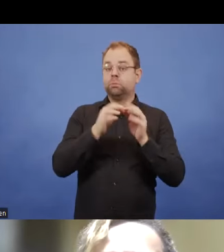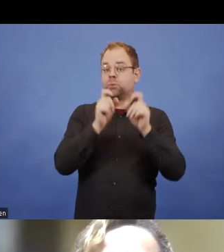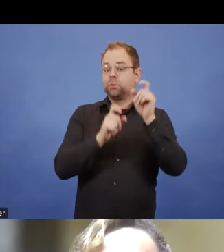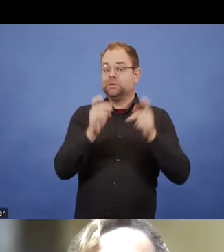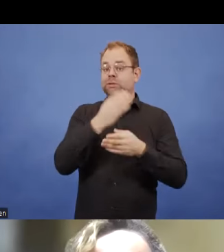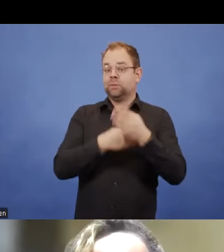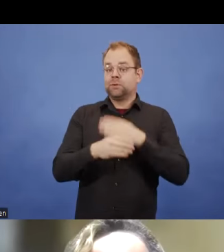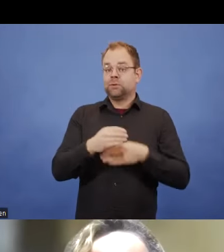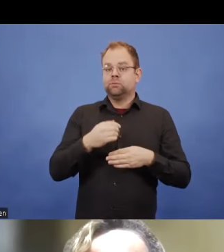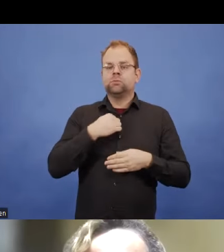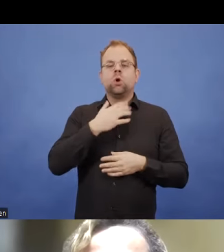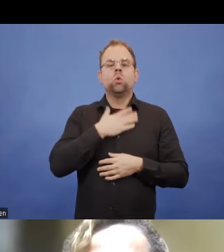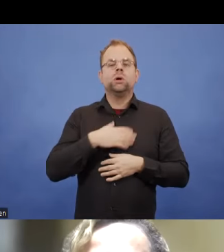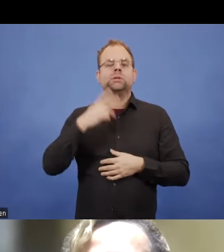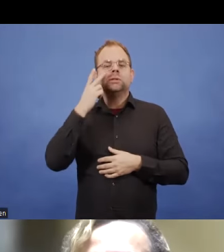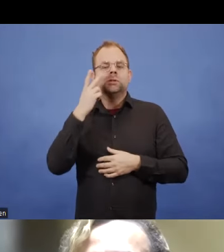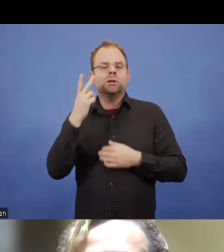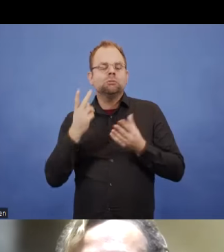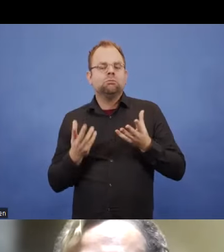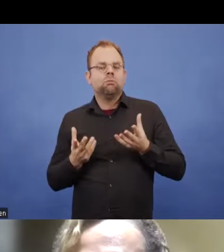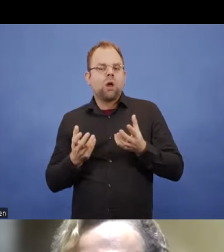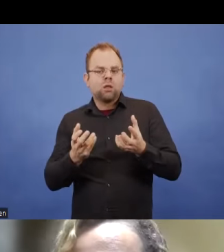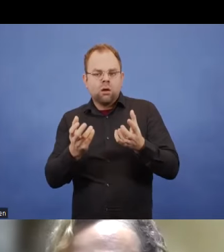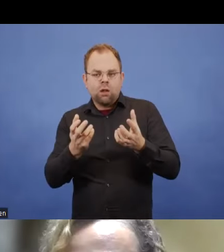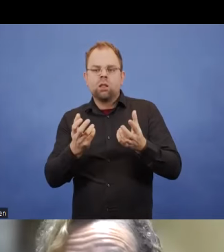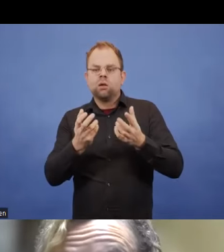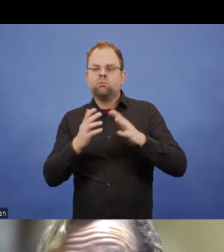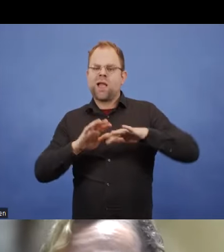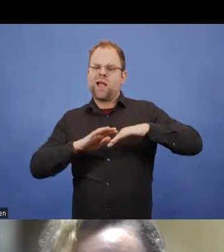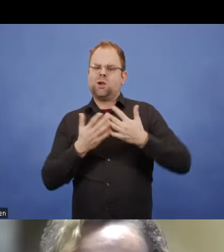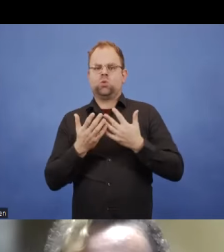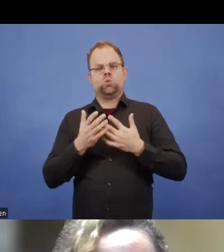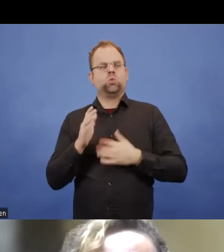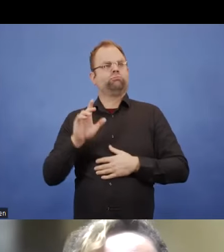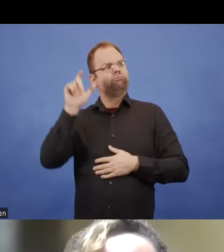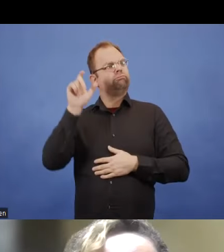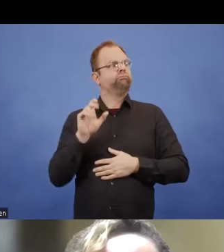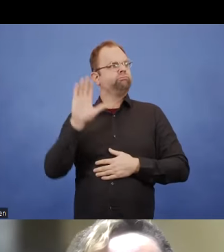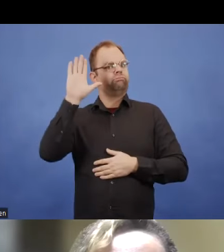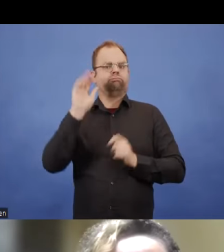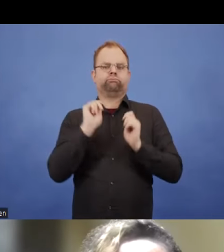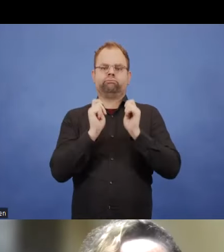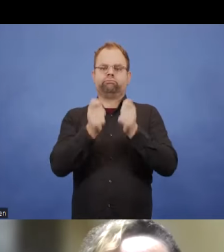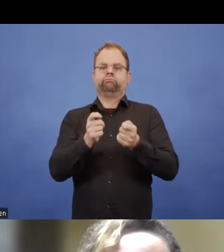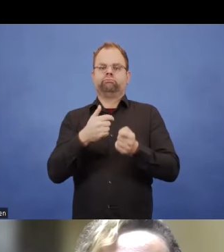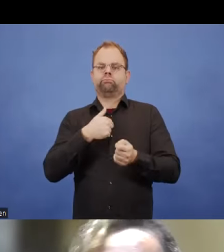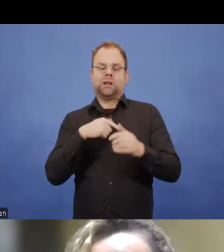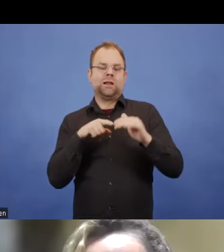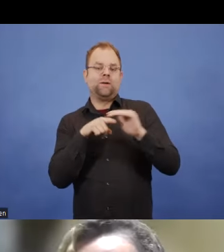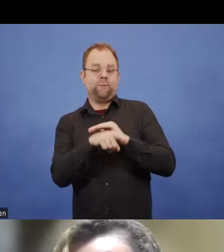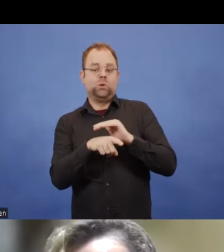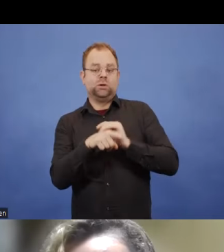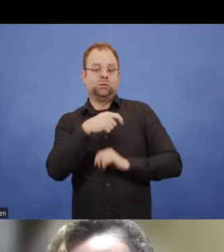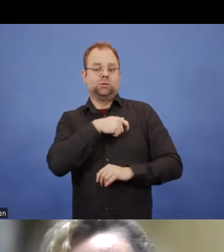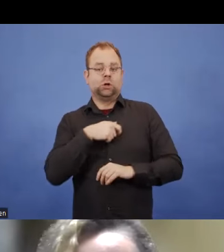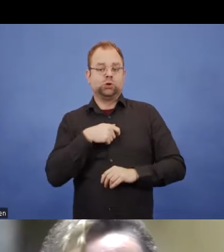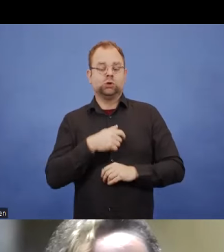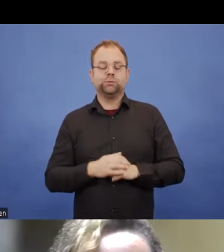Firstly, who is responsible for adjudicating a claim? So when someone has left their